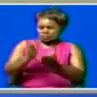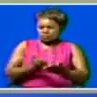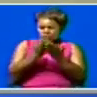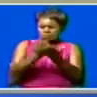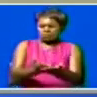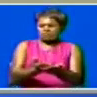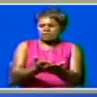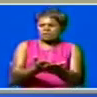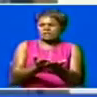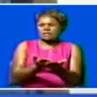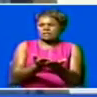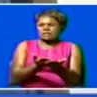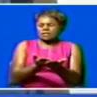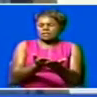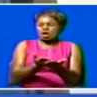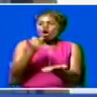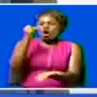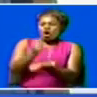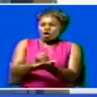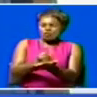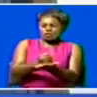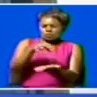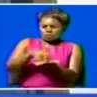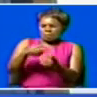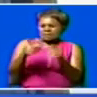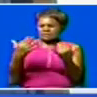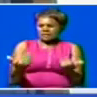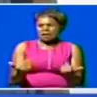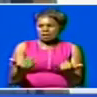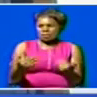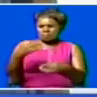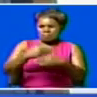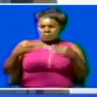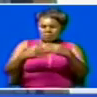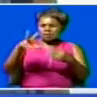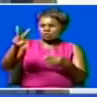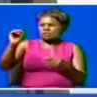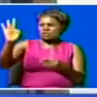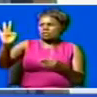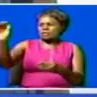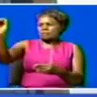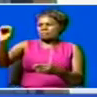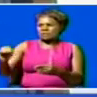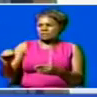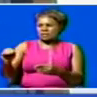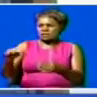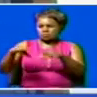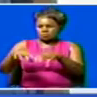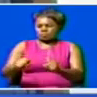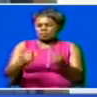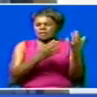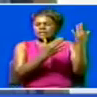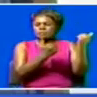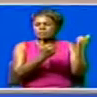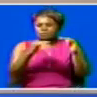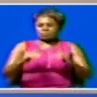foreign investors with ultra-modern office space. But currently, the tower, with only 23% occupancy, is expected